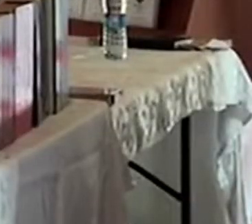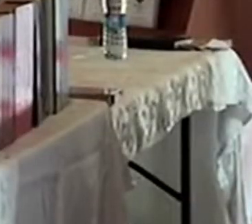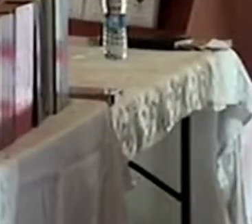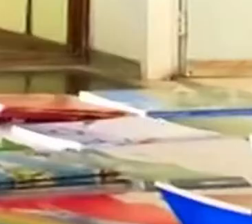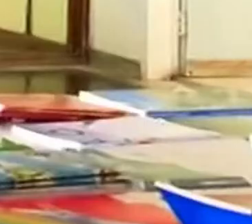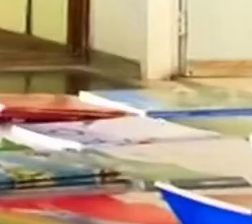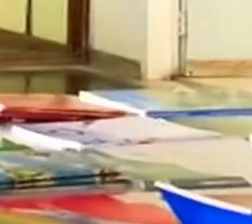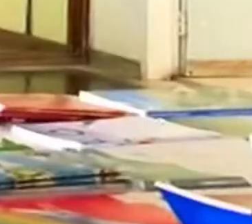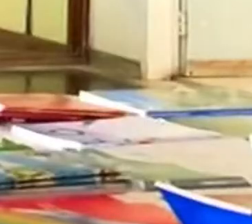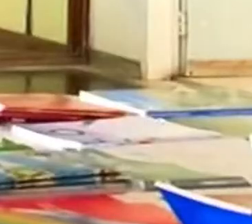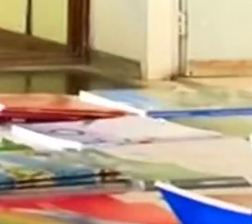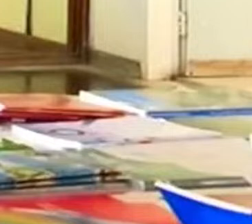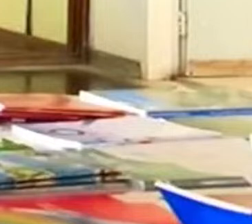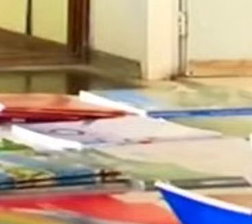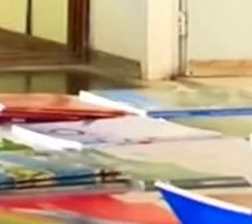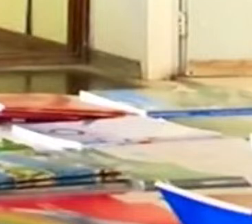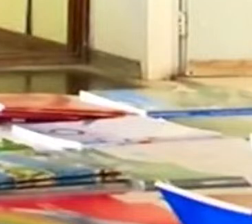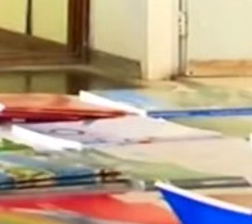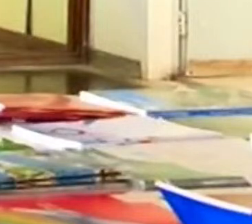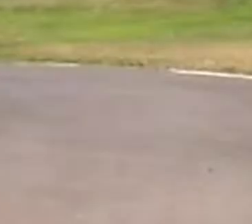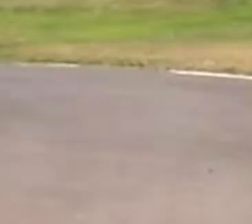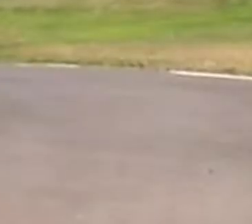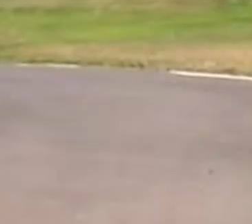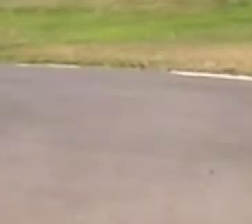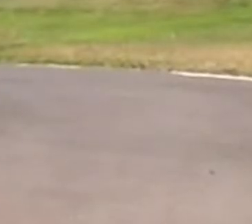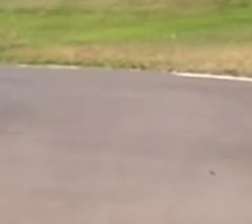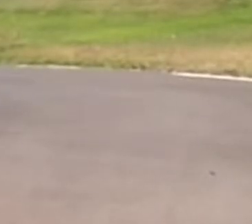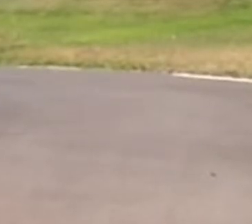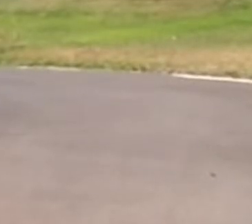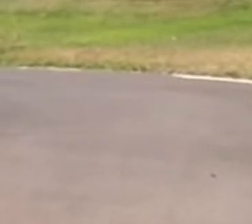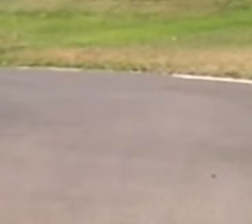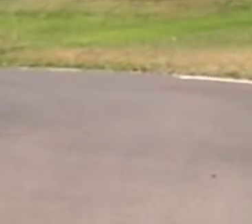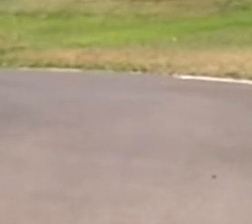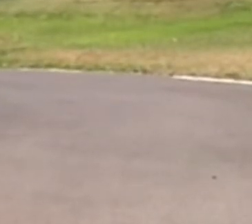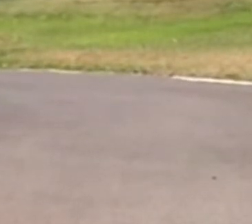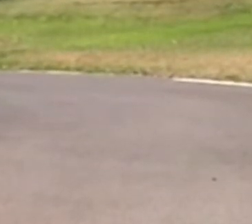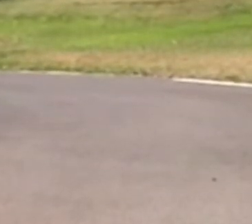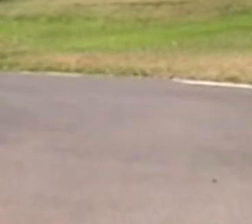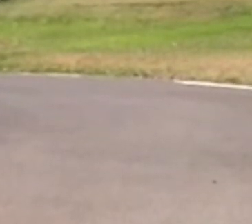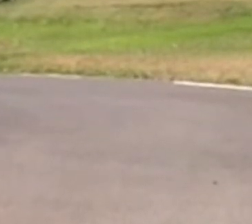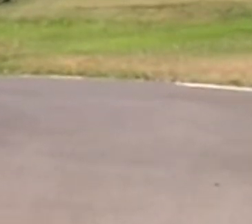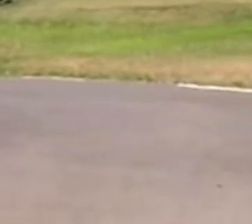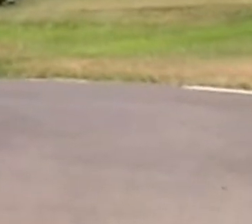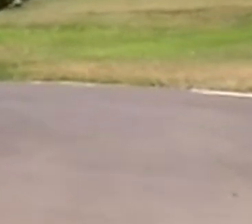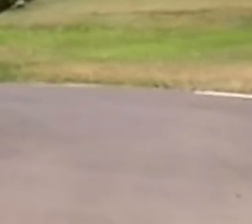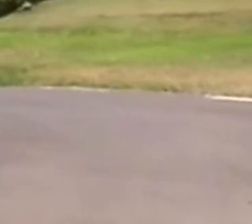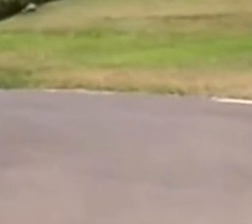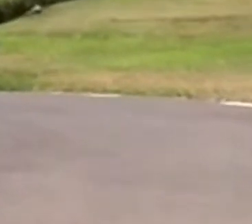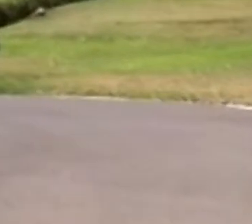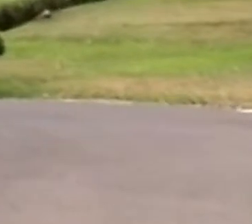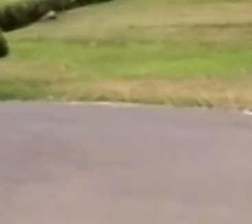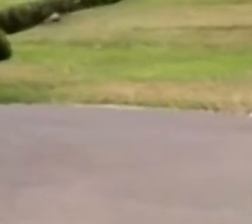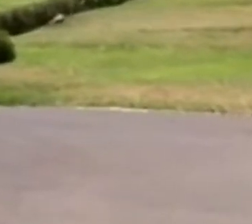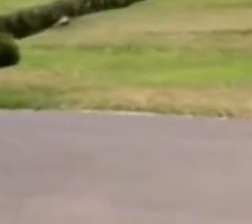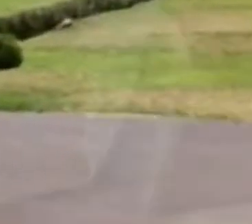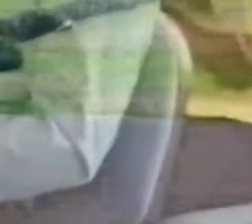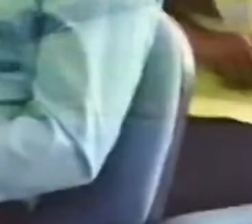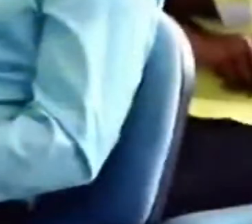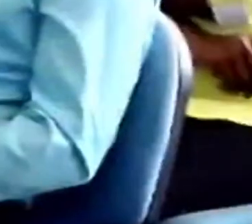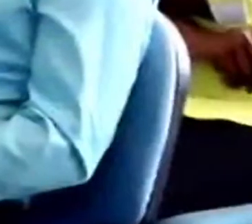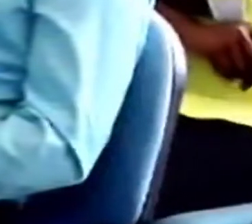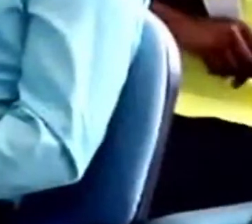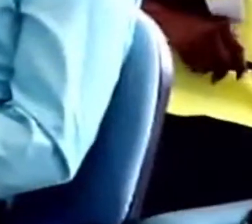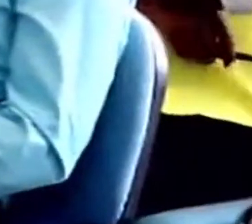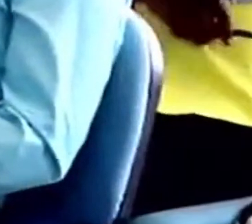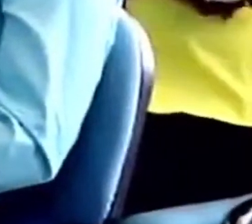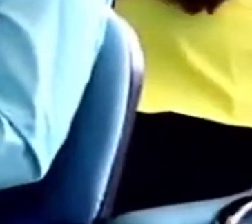fostering personal and professional development. It is for this reason that the National Assembly of Zambia held this year's 4-day research fair